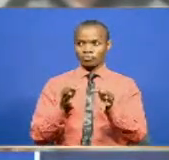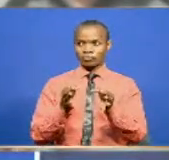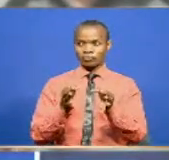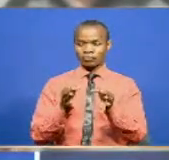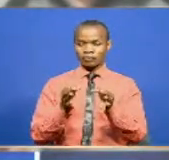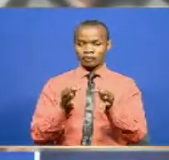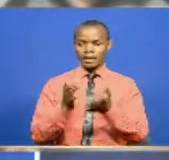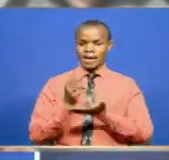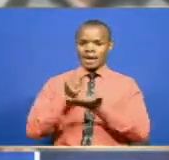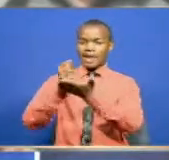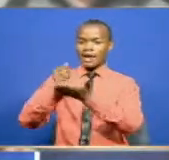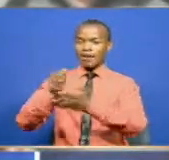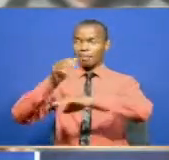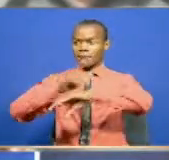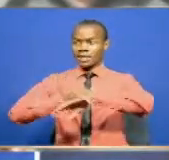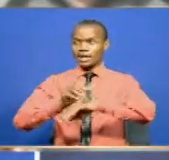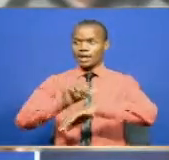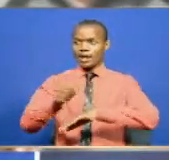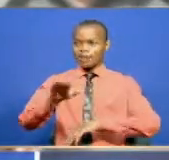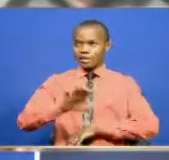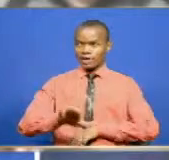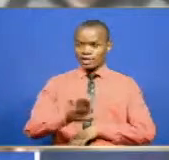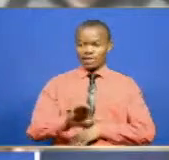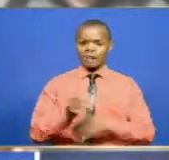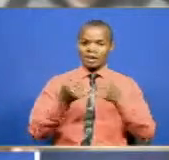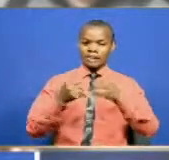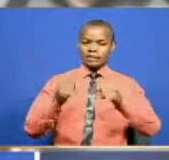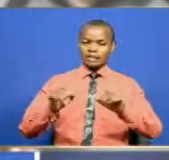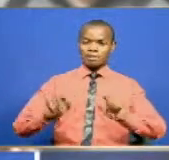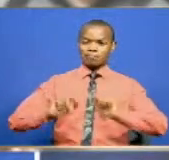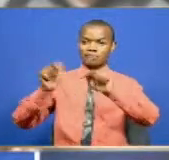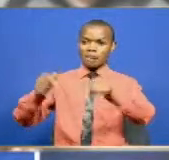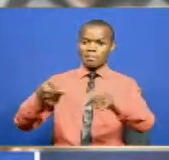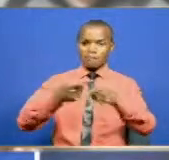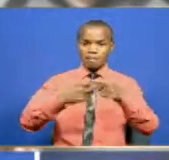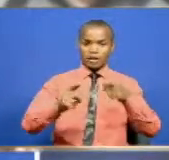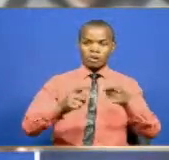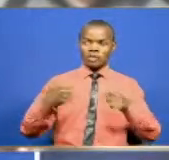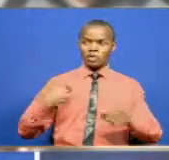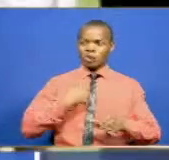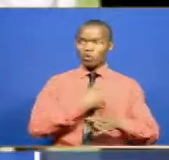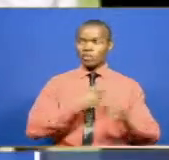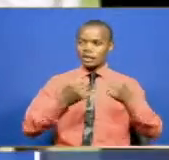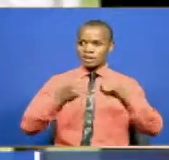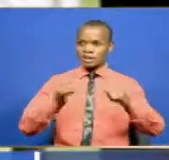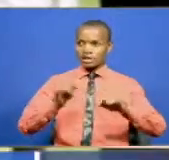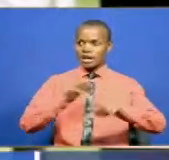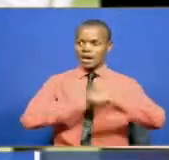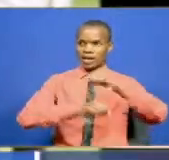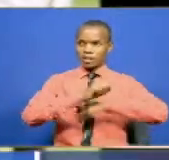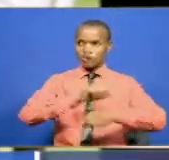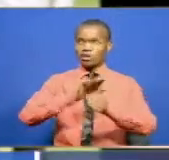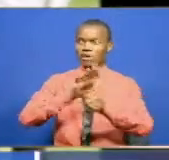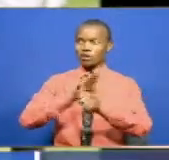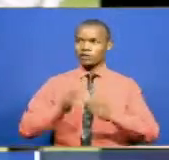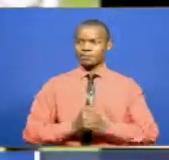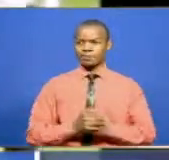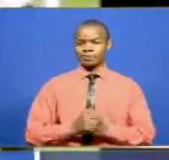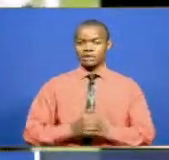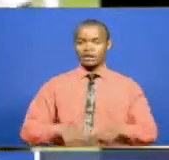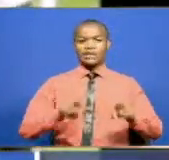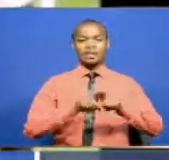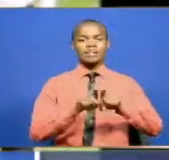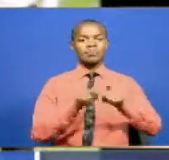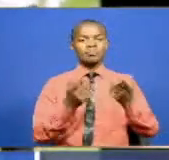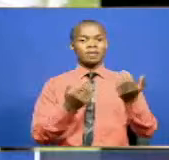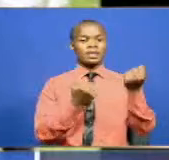msaada mahali popote wajaribu kwenda kwa wanako, lakini tunajaribu tuwezavyo. However, the medics have received a boost